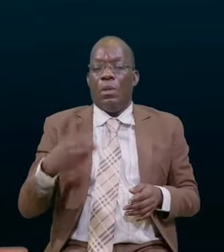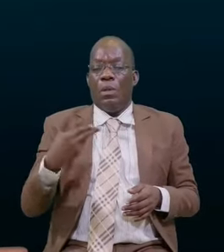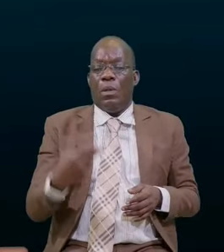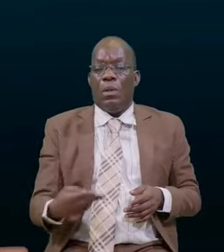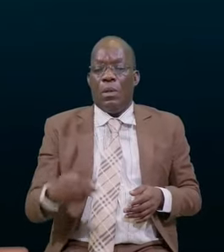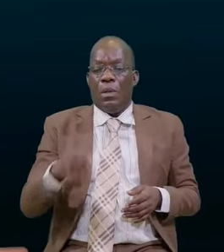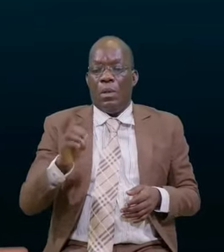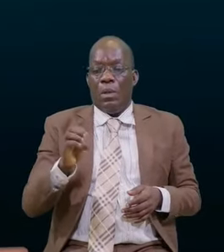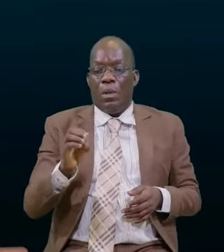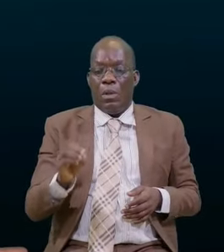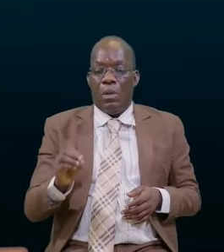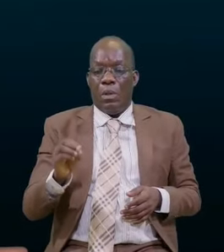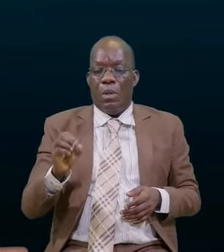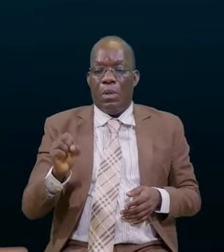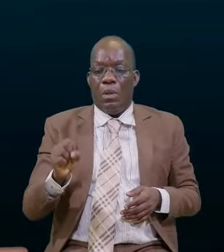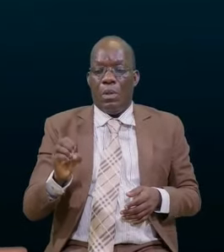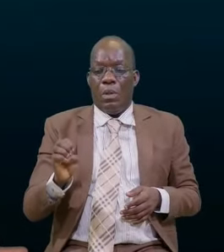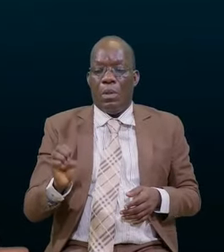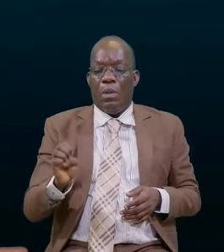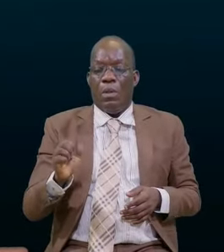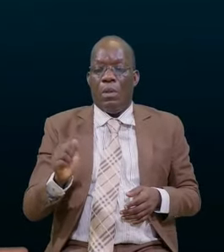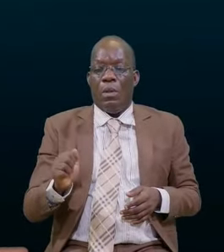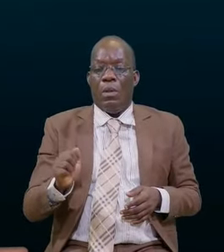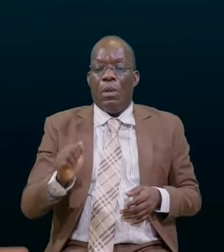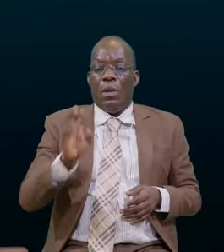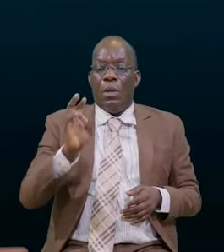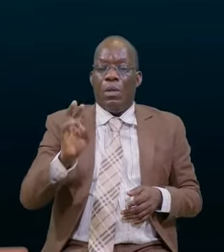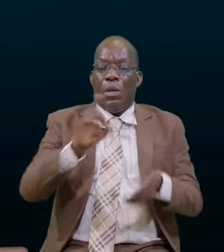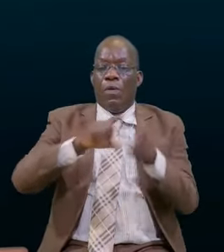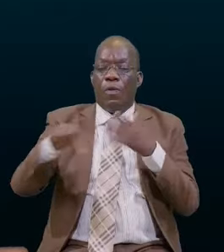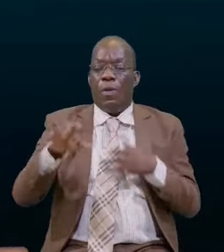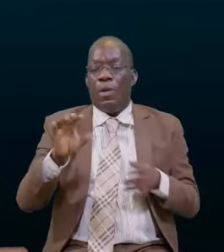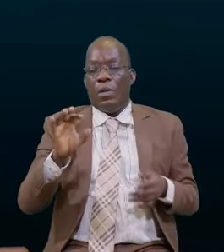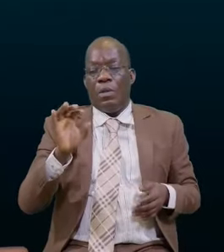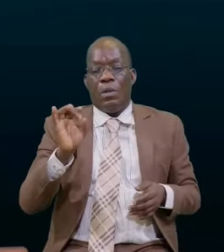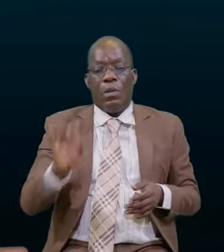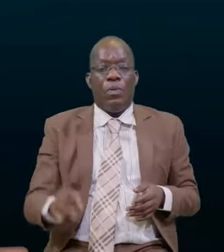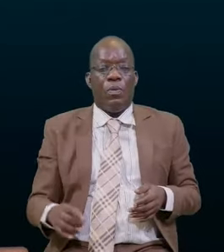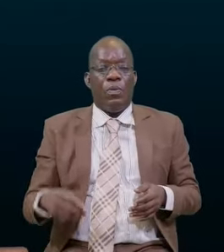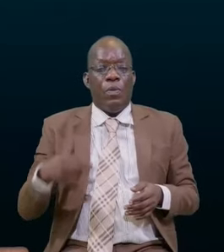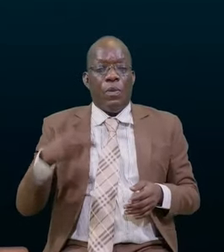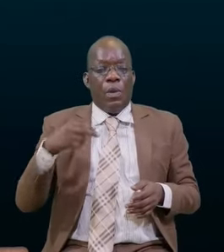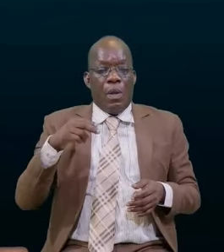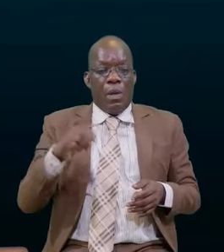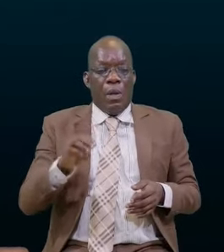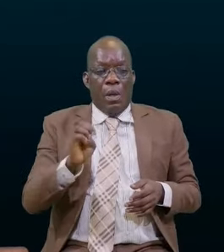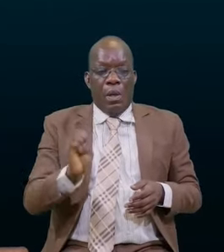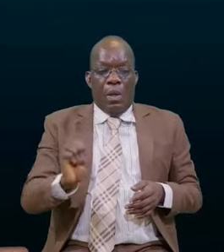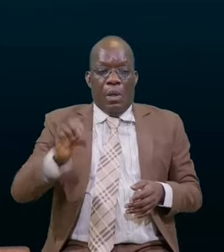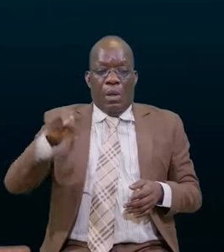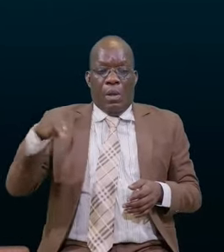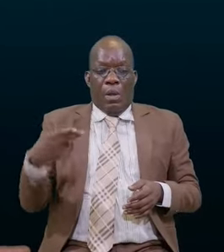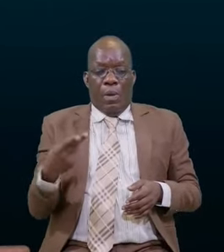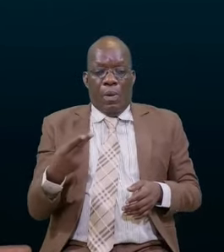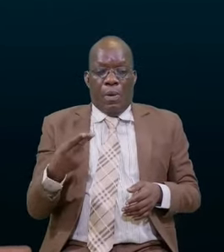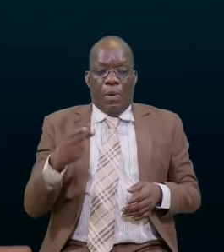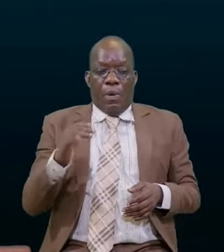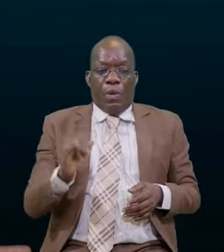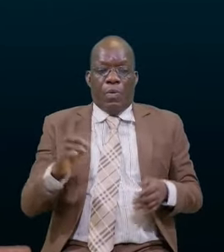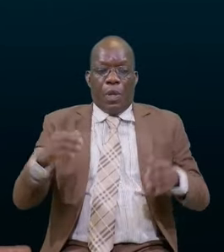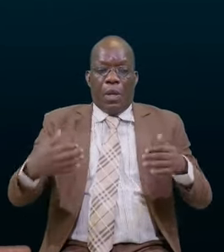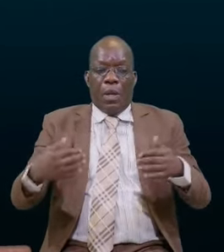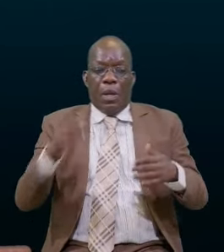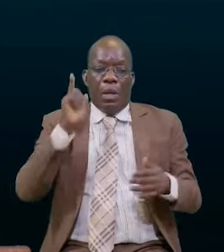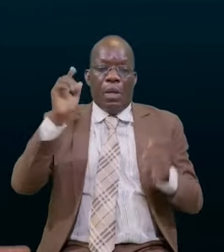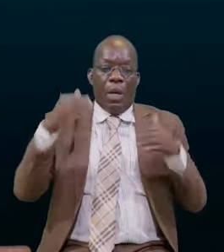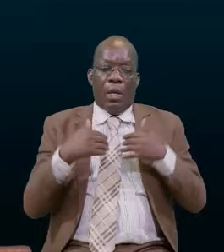7 I read verse 8 Ephraim he has mixed himself among the people ephra is a cake not turned strangers